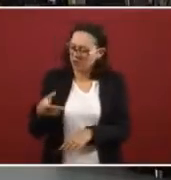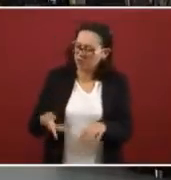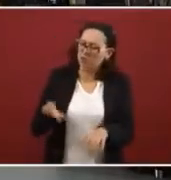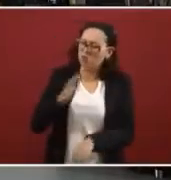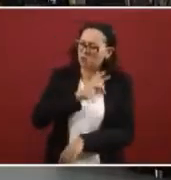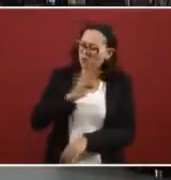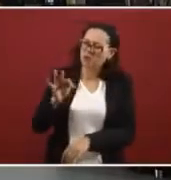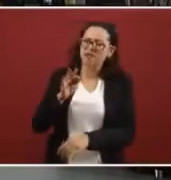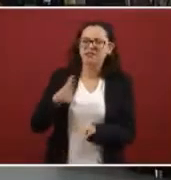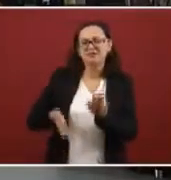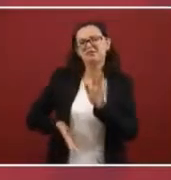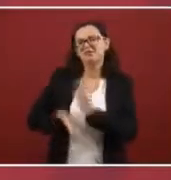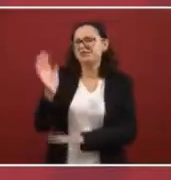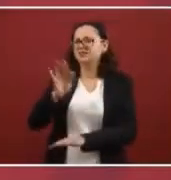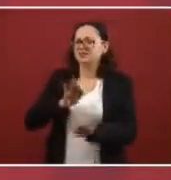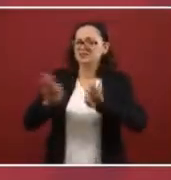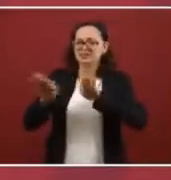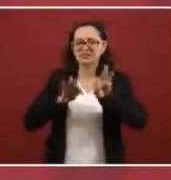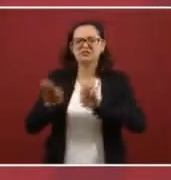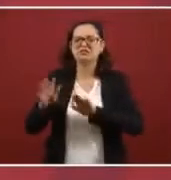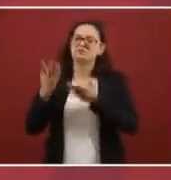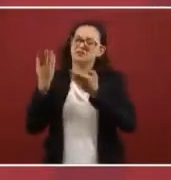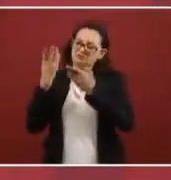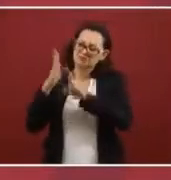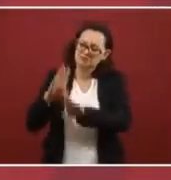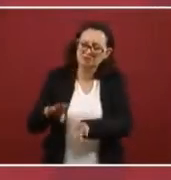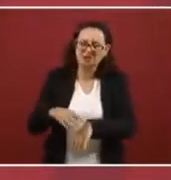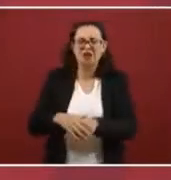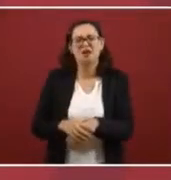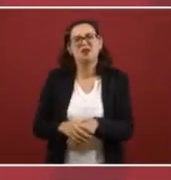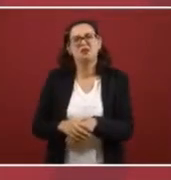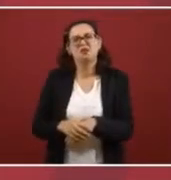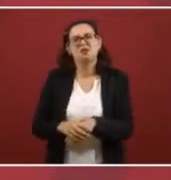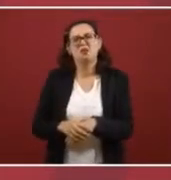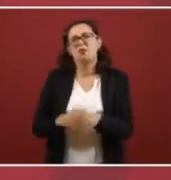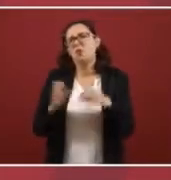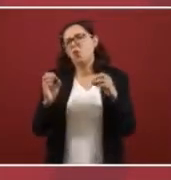They could go work in a